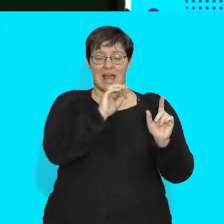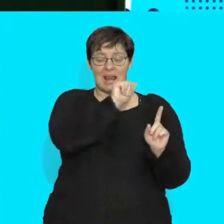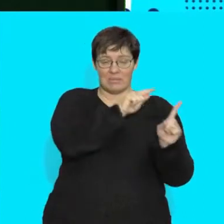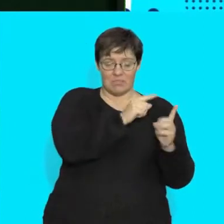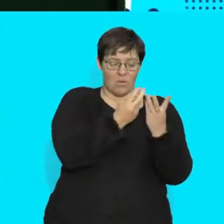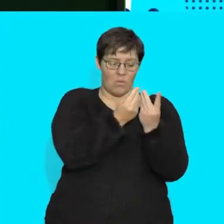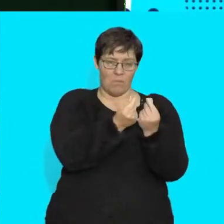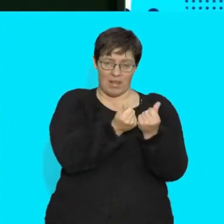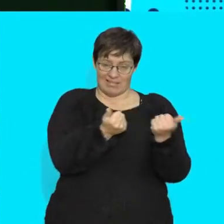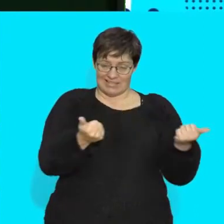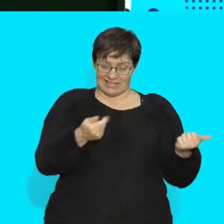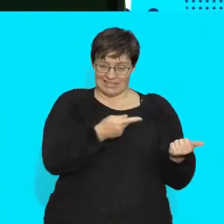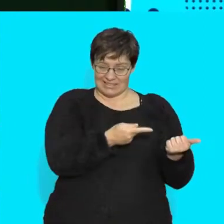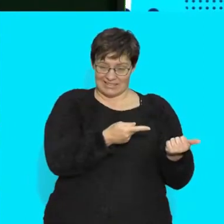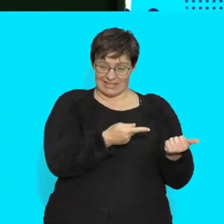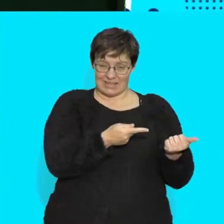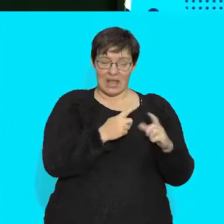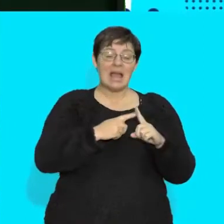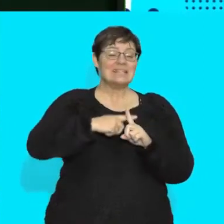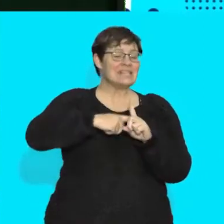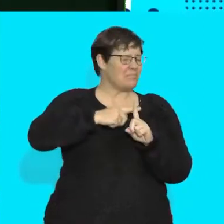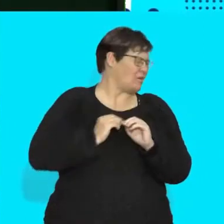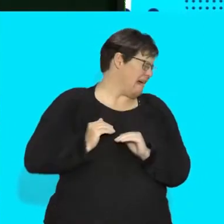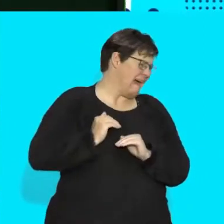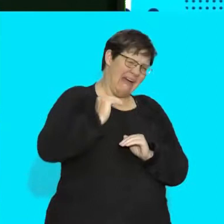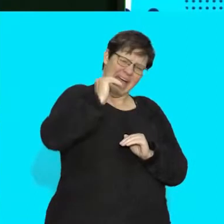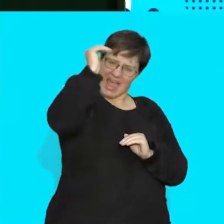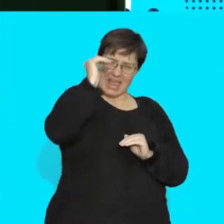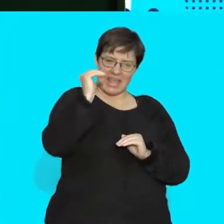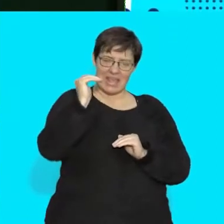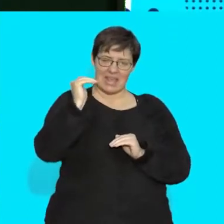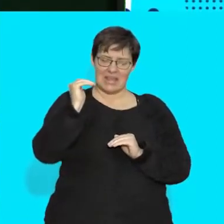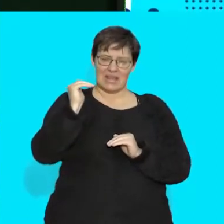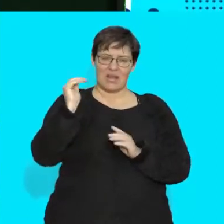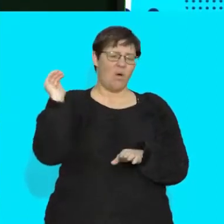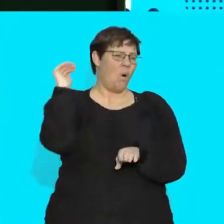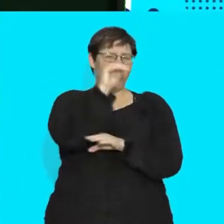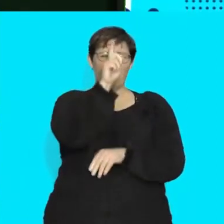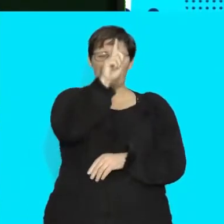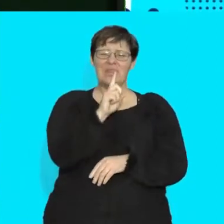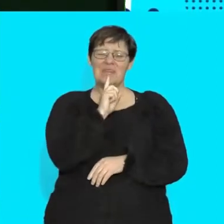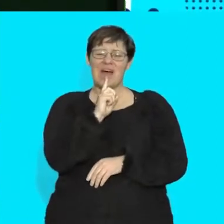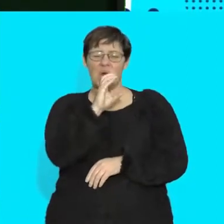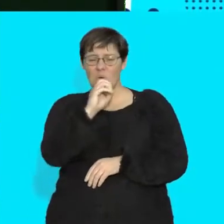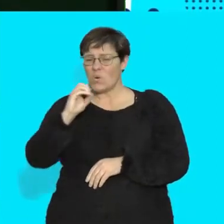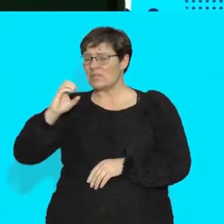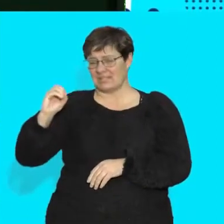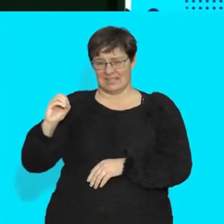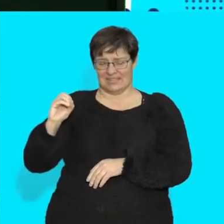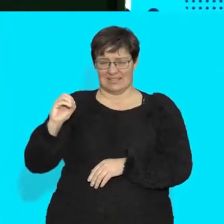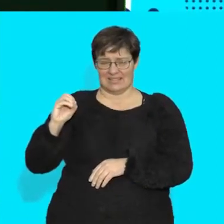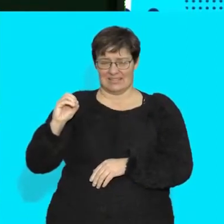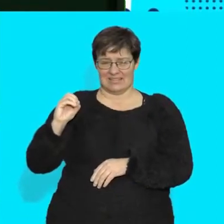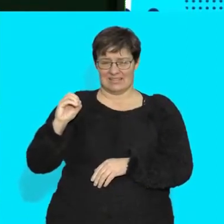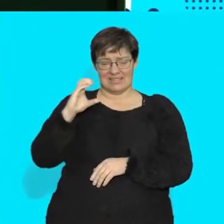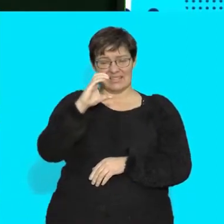we melt it. And it gets melted at a very high temperature, furnace-type temperatures, over 1,000 degrees Celsius. And those are usually